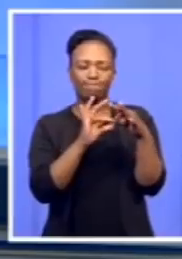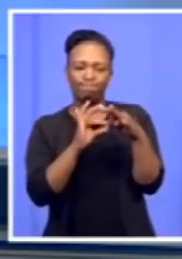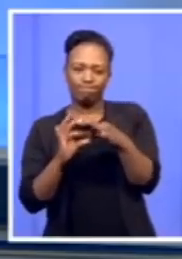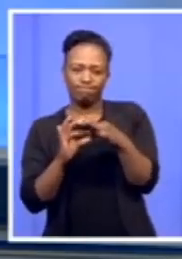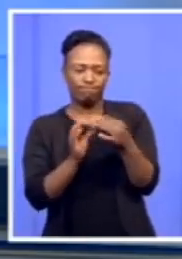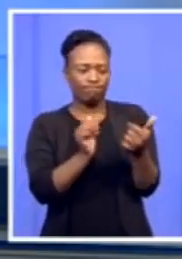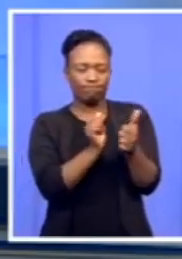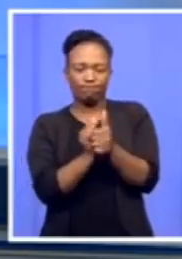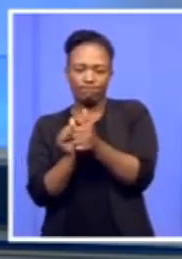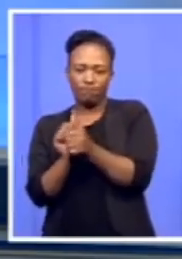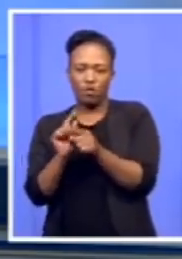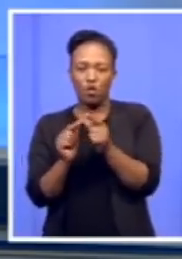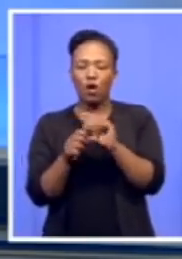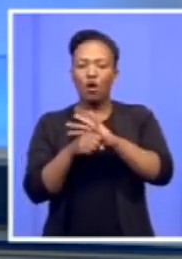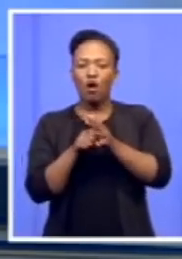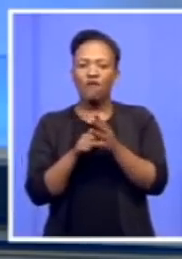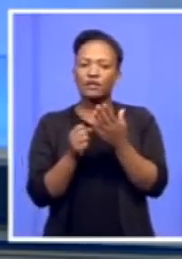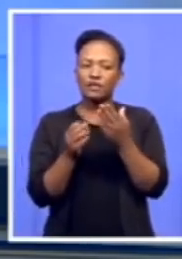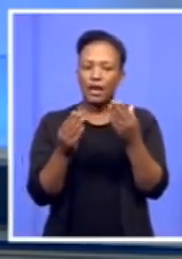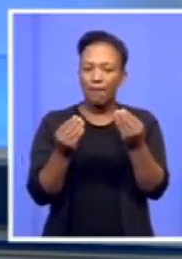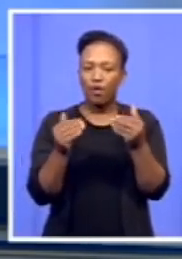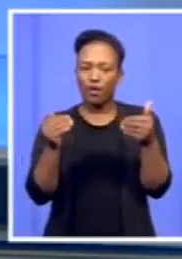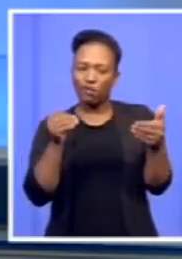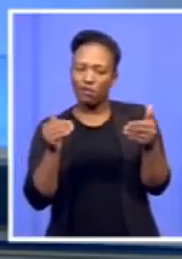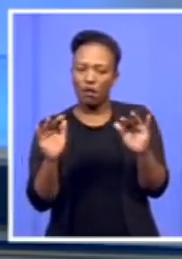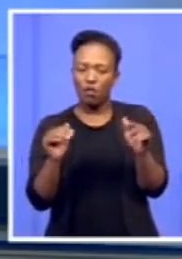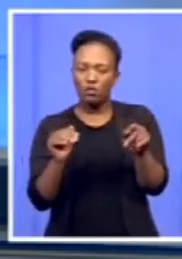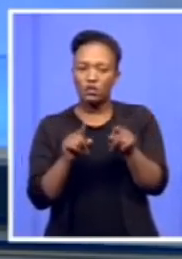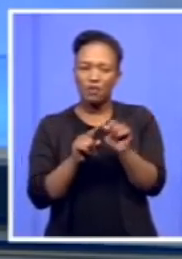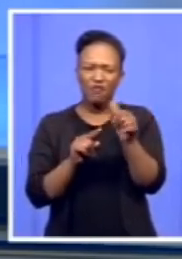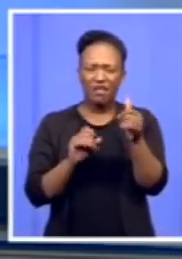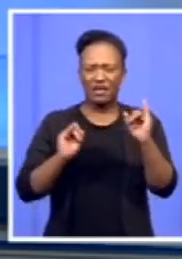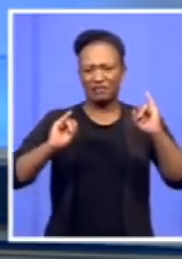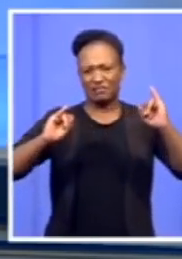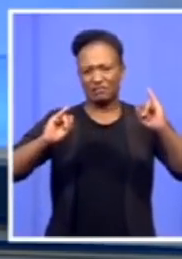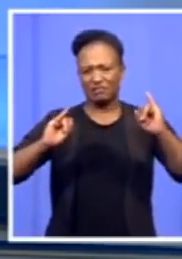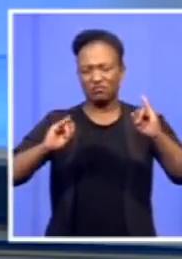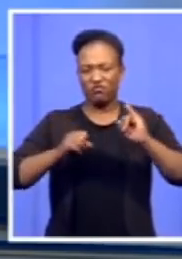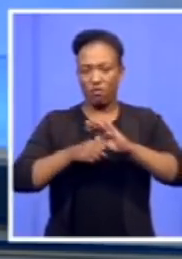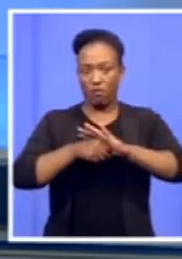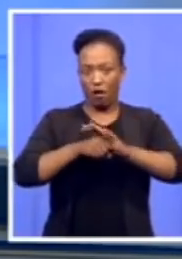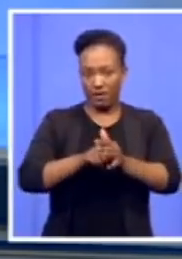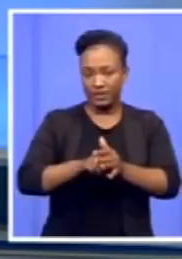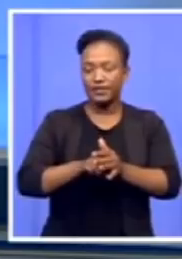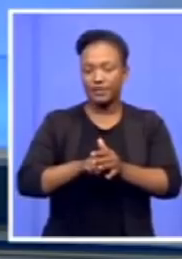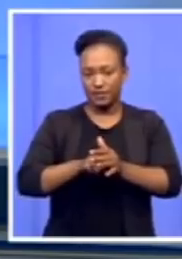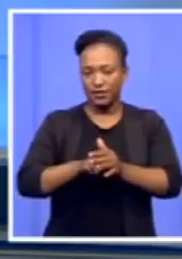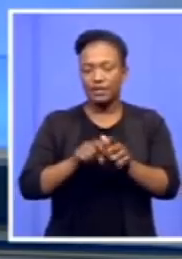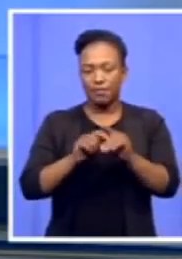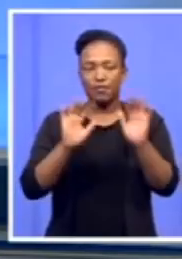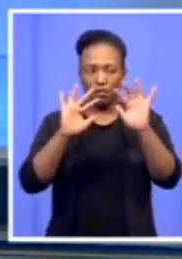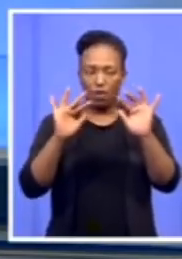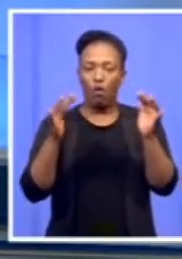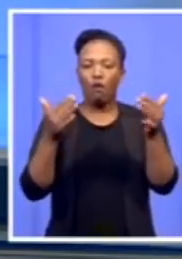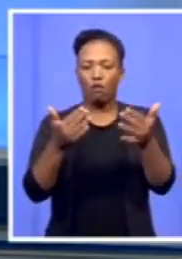terms of COVID-19, as well as dealing with the severity of this pandemic around the world. So we will no doubt touch